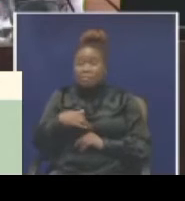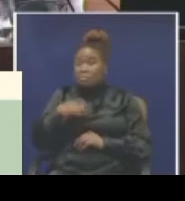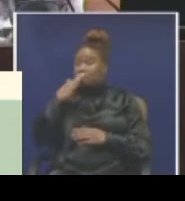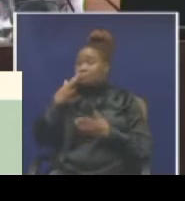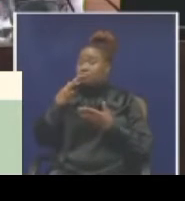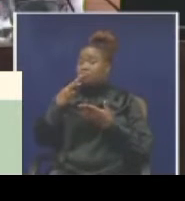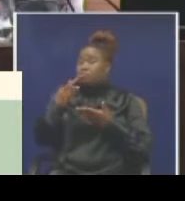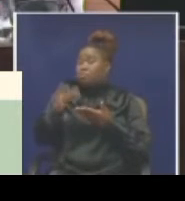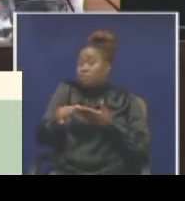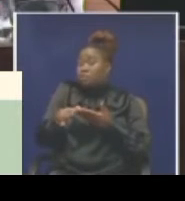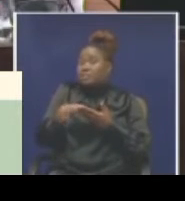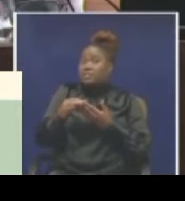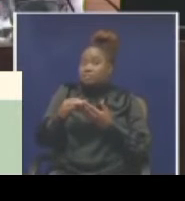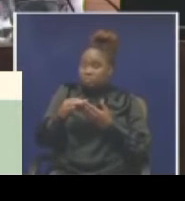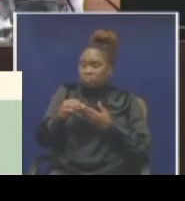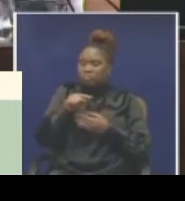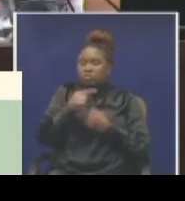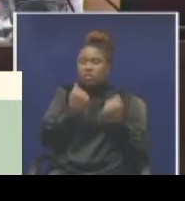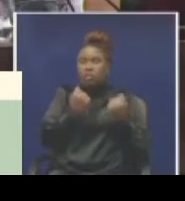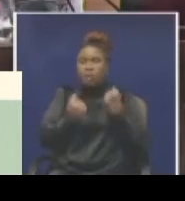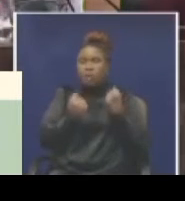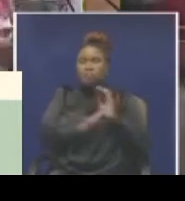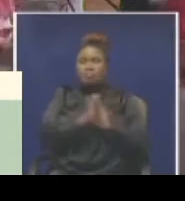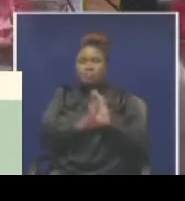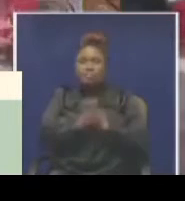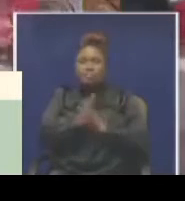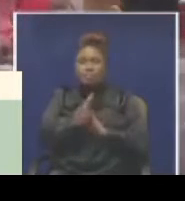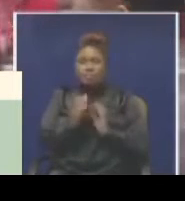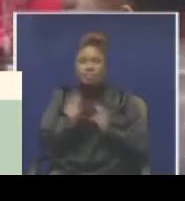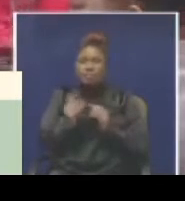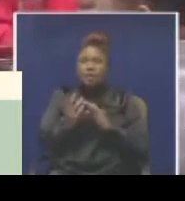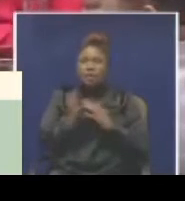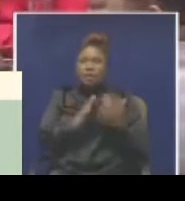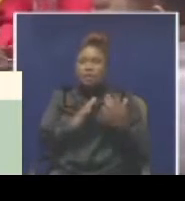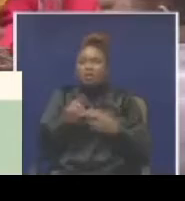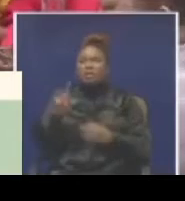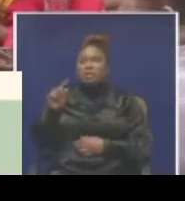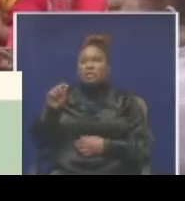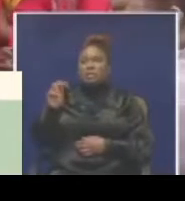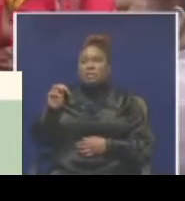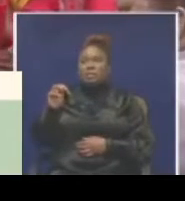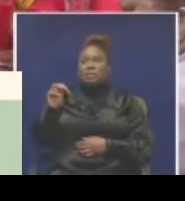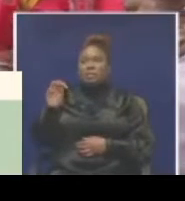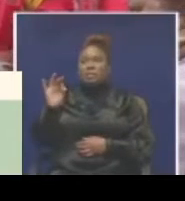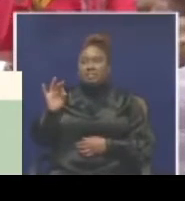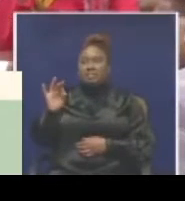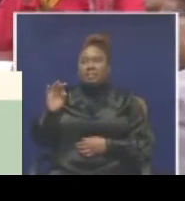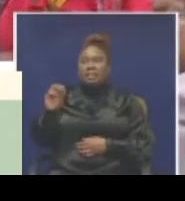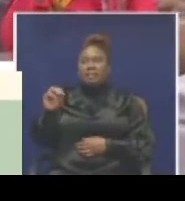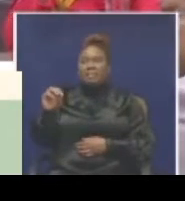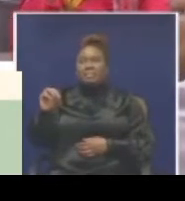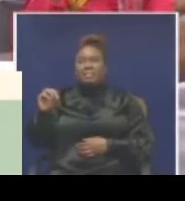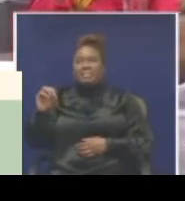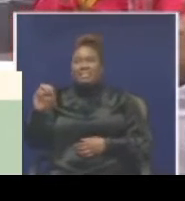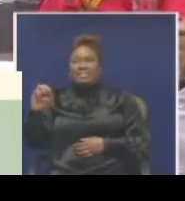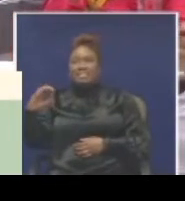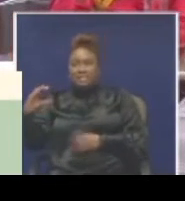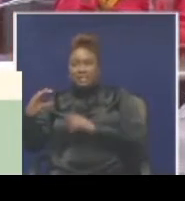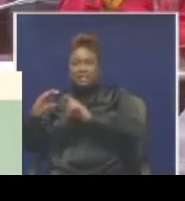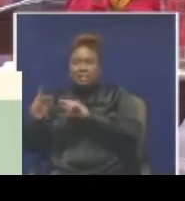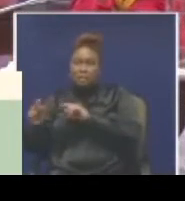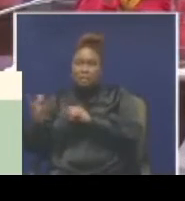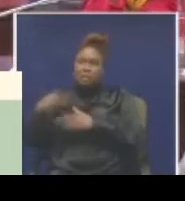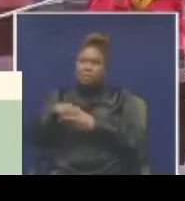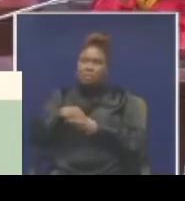that that is your starting point to do that. TFMC, the maintenance of courts, should have been part of one of